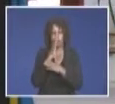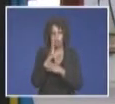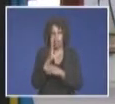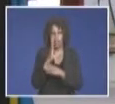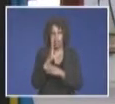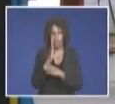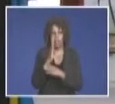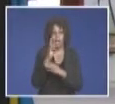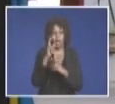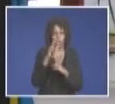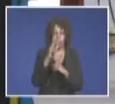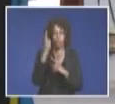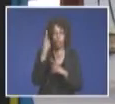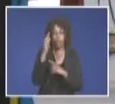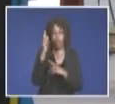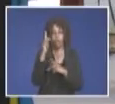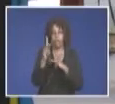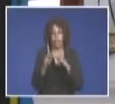for the people.